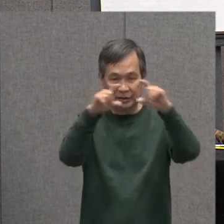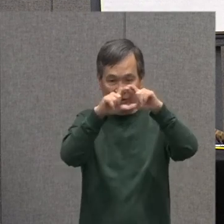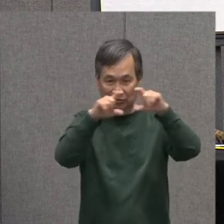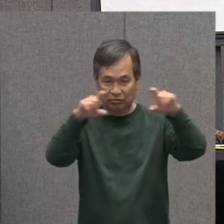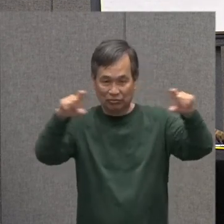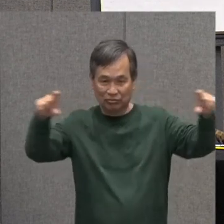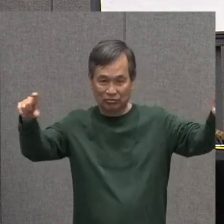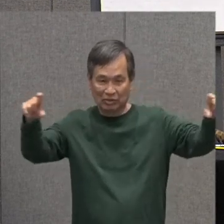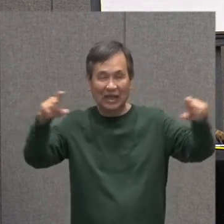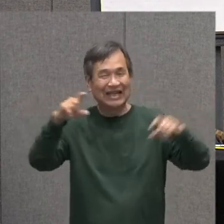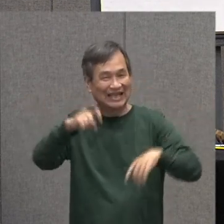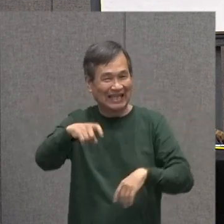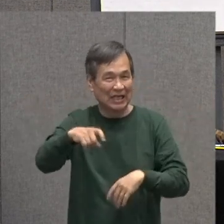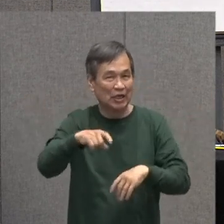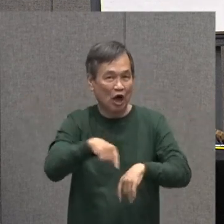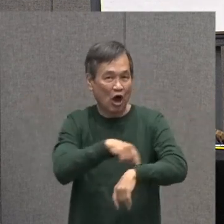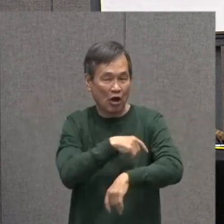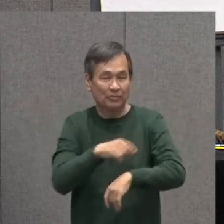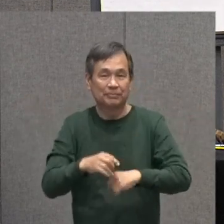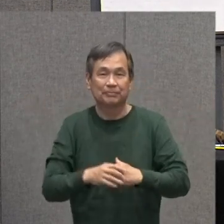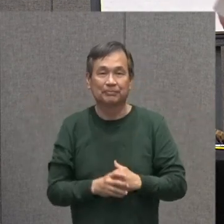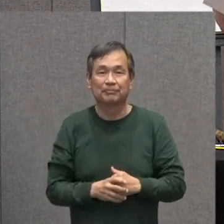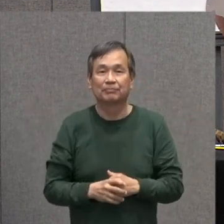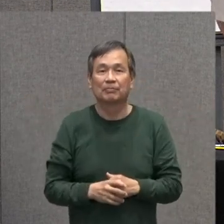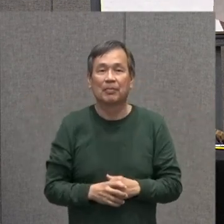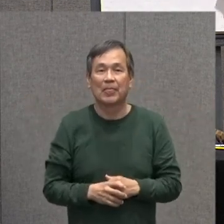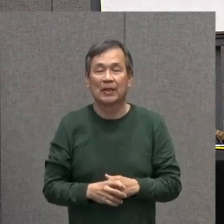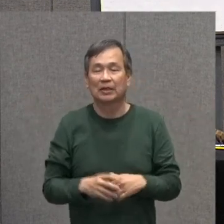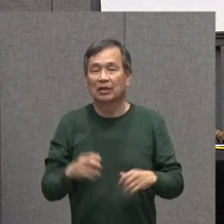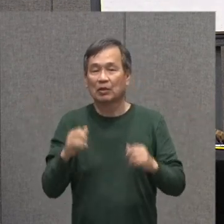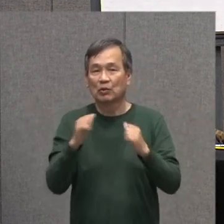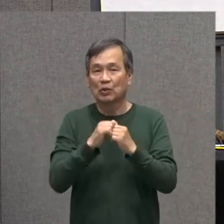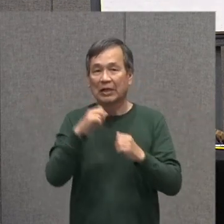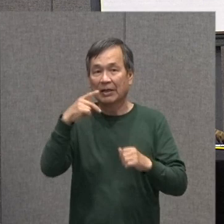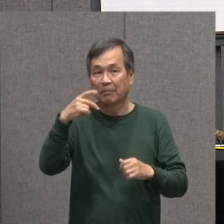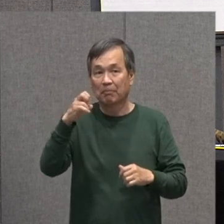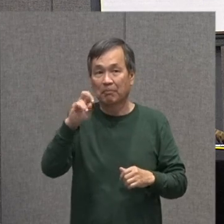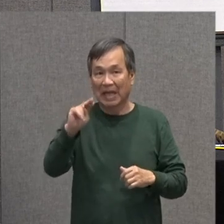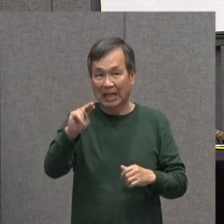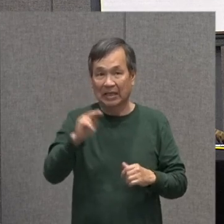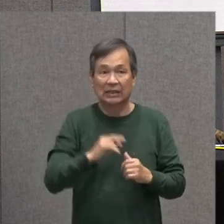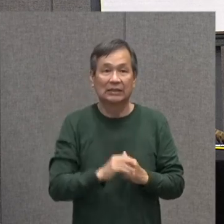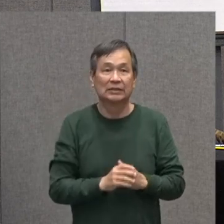here, okay? So I'm going to draw in pen and show you